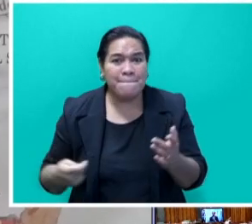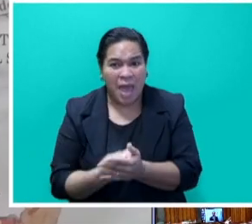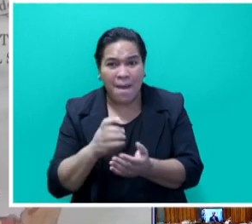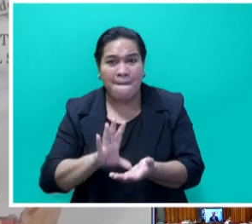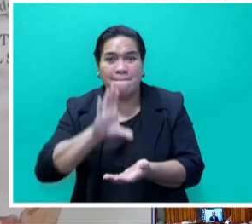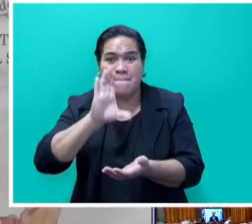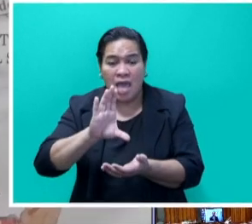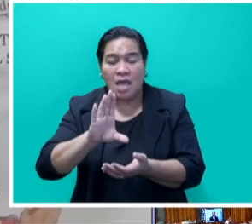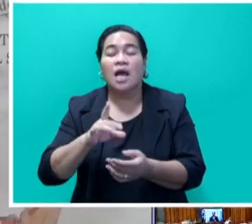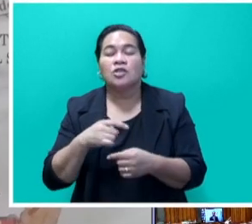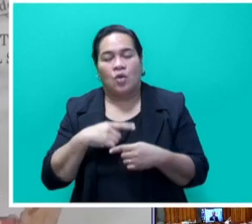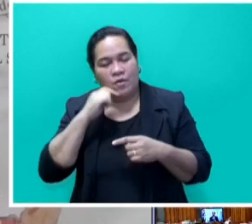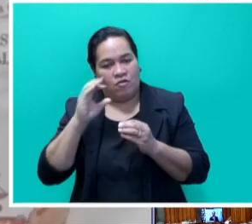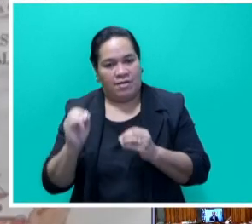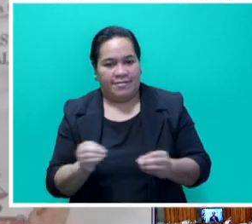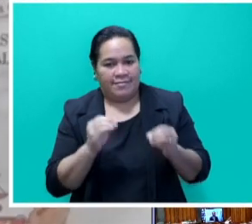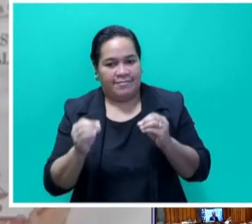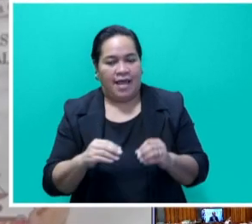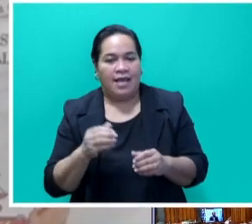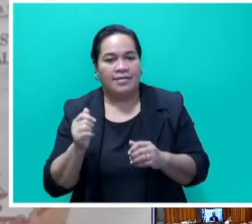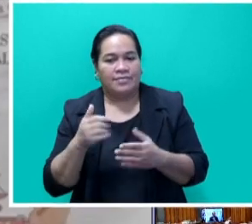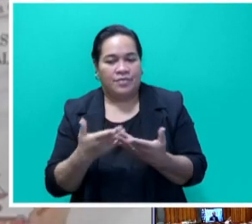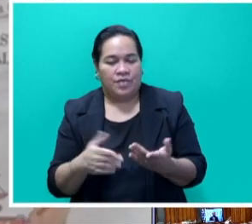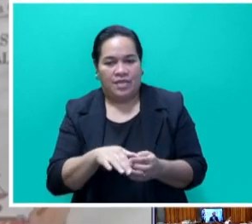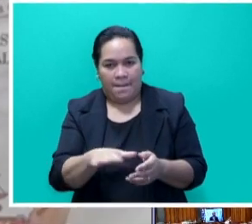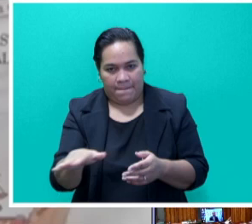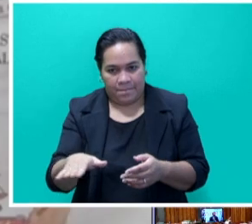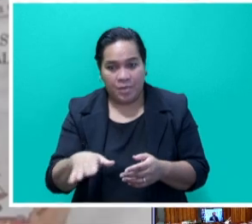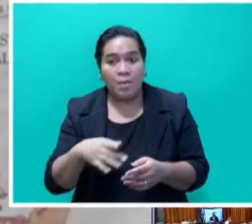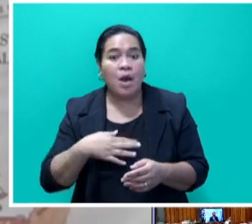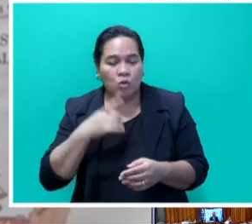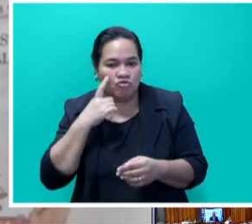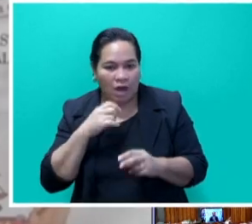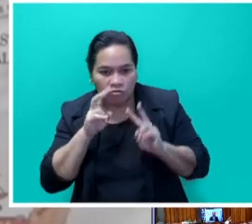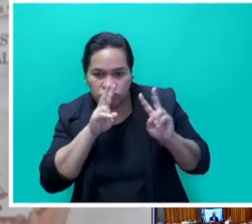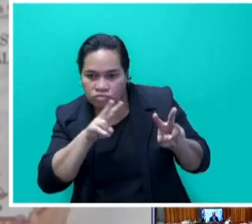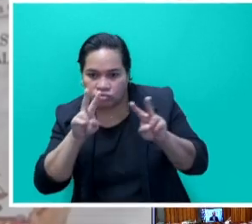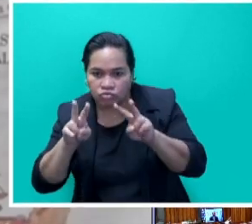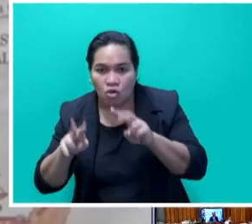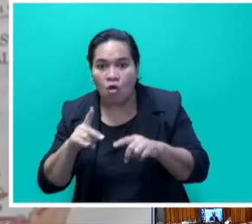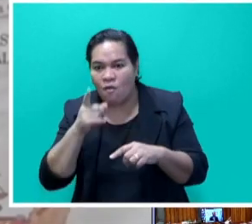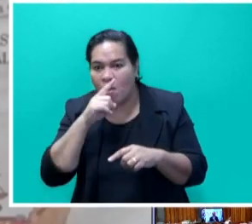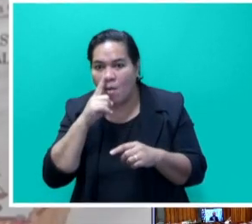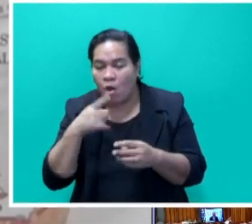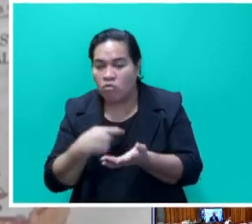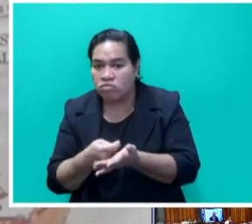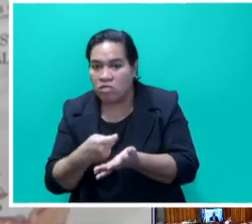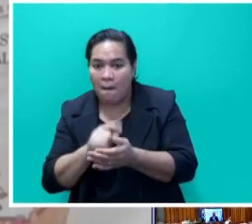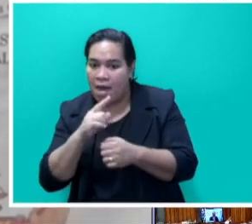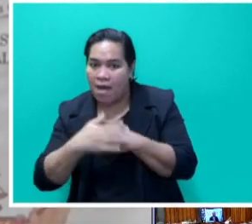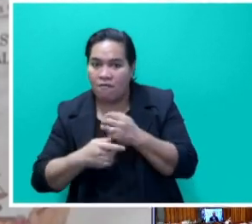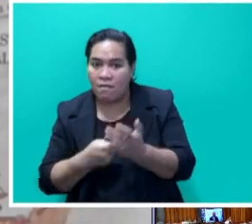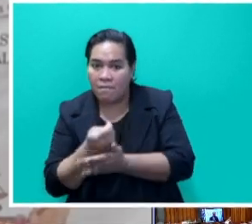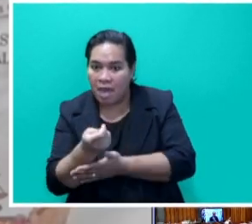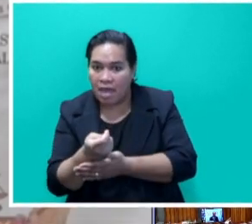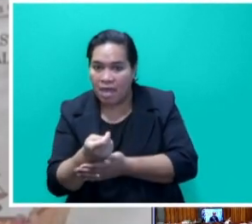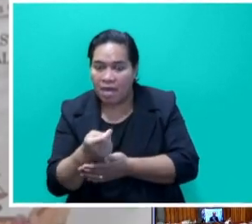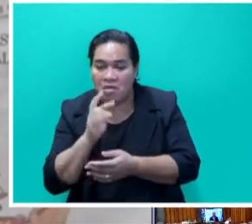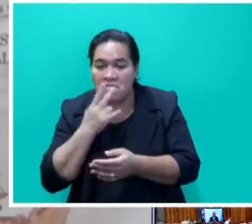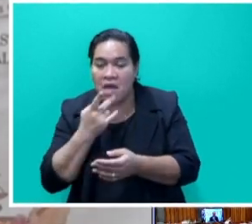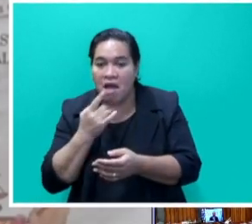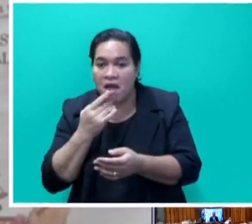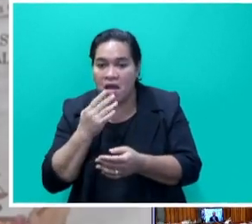also made payment arrangements with them. But we will also track down lessees who tend to take advantage of the system and have